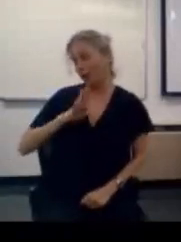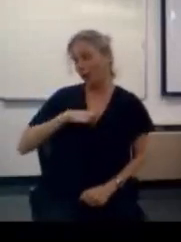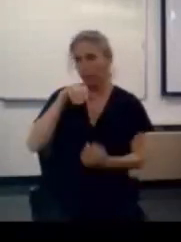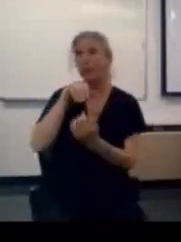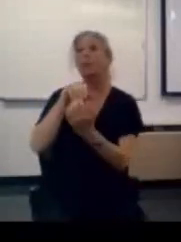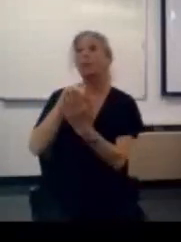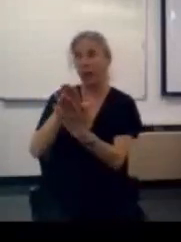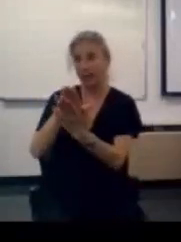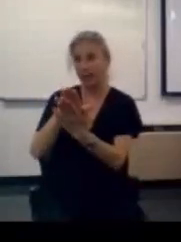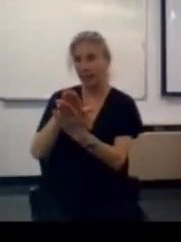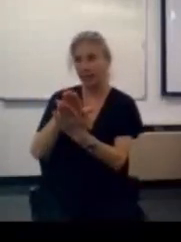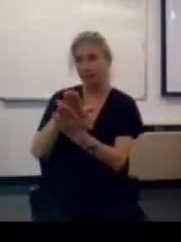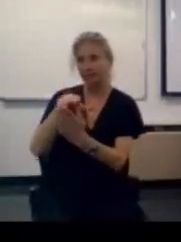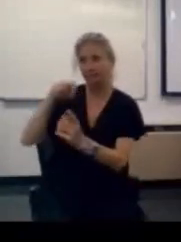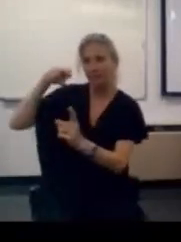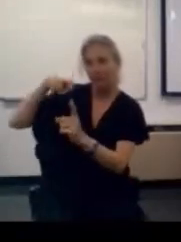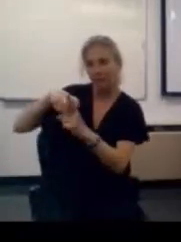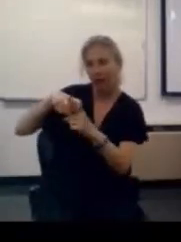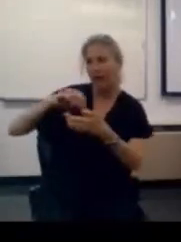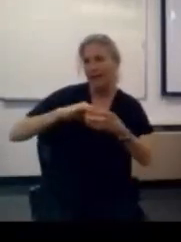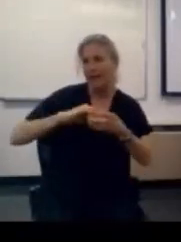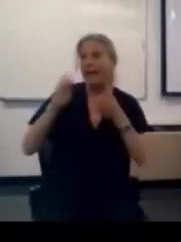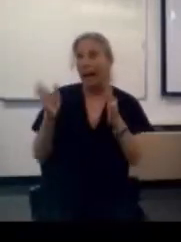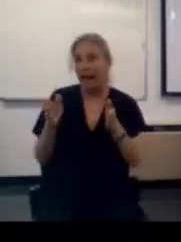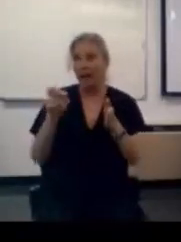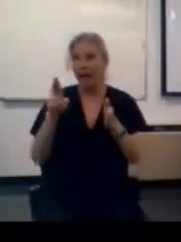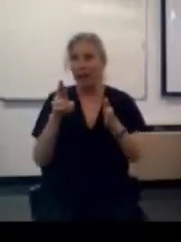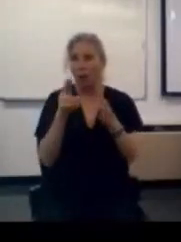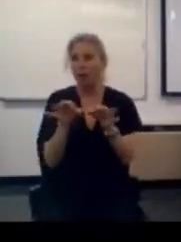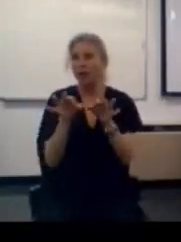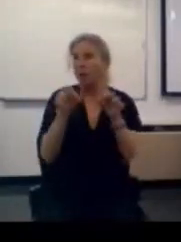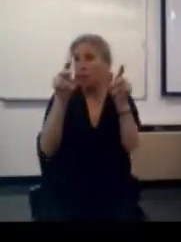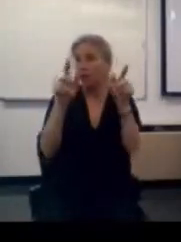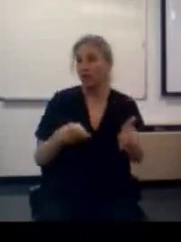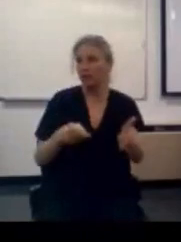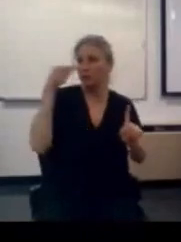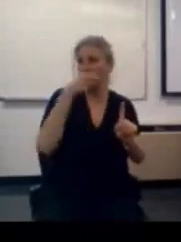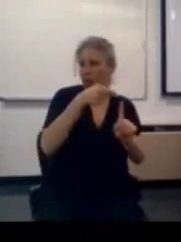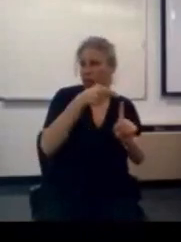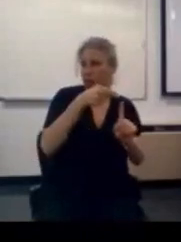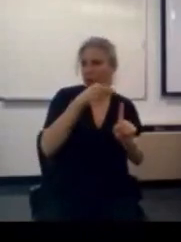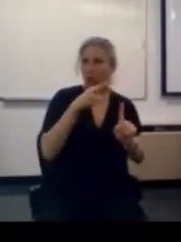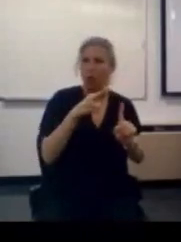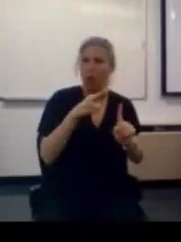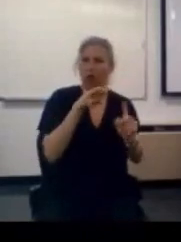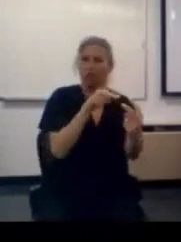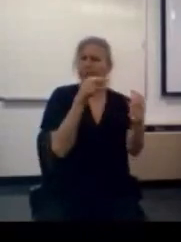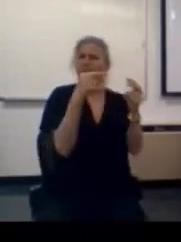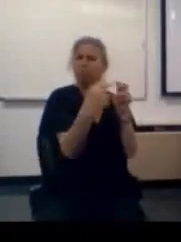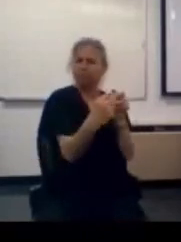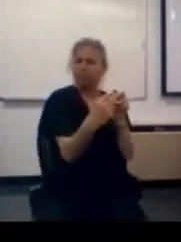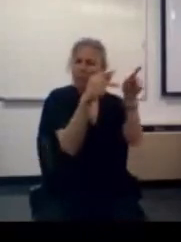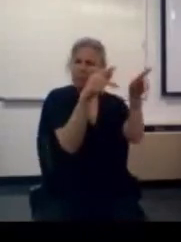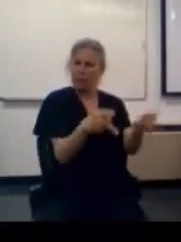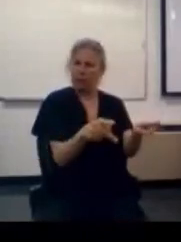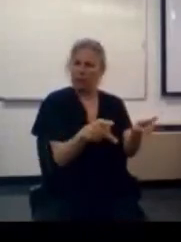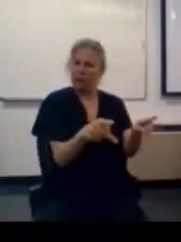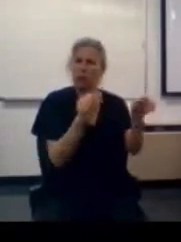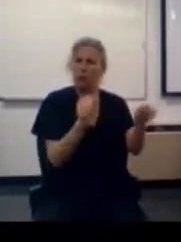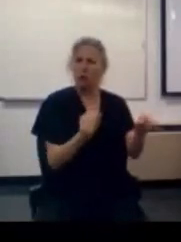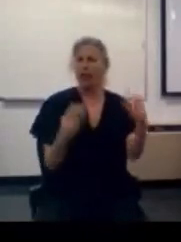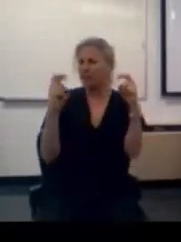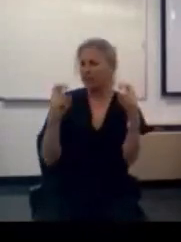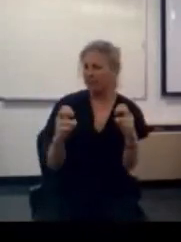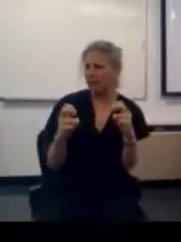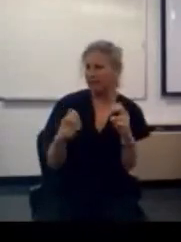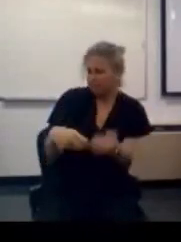formal ways and informal ways. You find an ally or someone who is influential or someone who really has the empathy